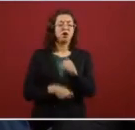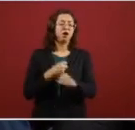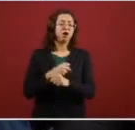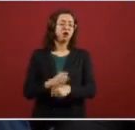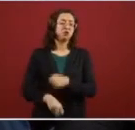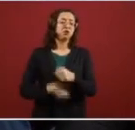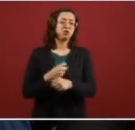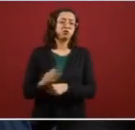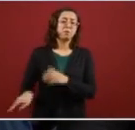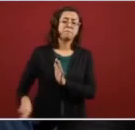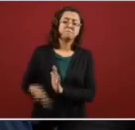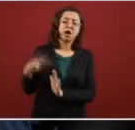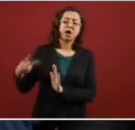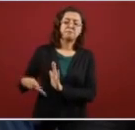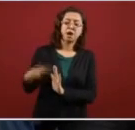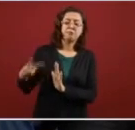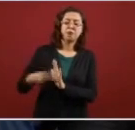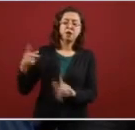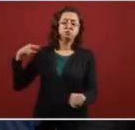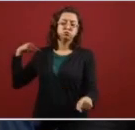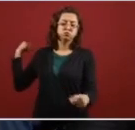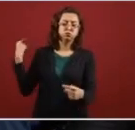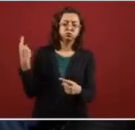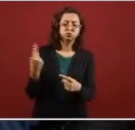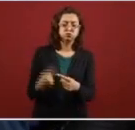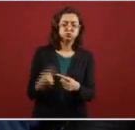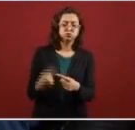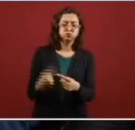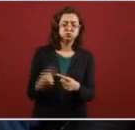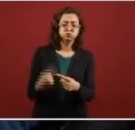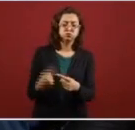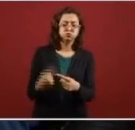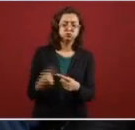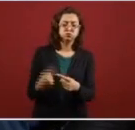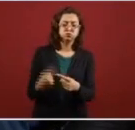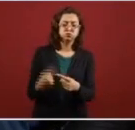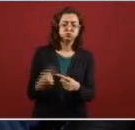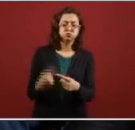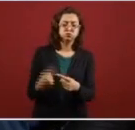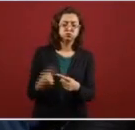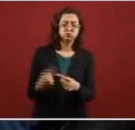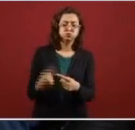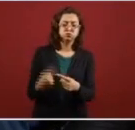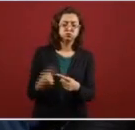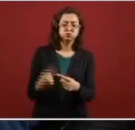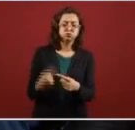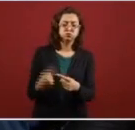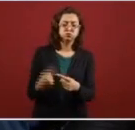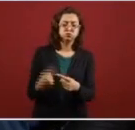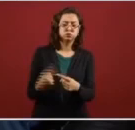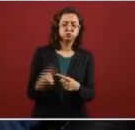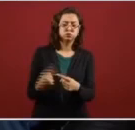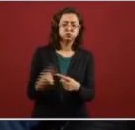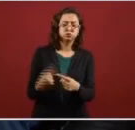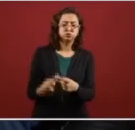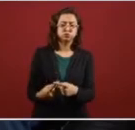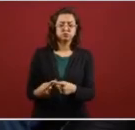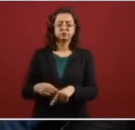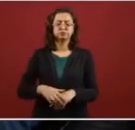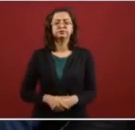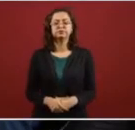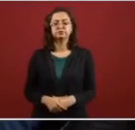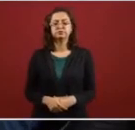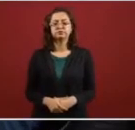Bueno, desde el siglo XIX. O sea, ya serían siglos. So that's how I could say maybe even centuries.